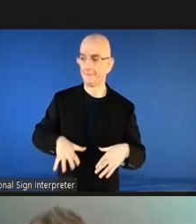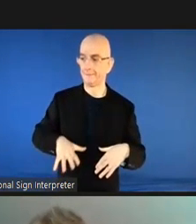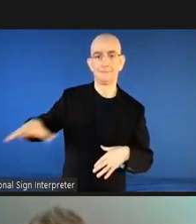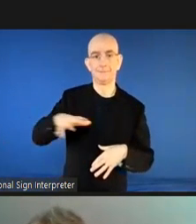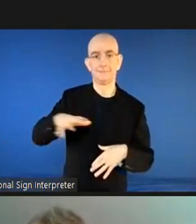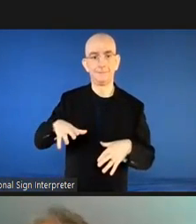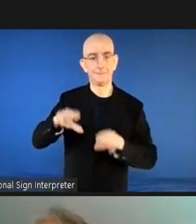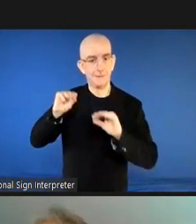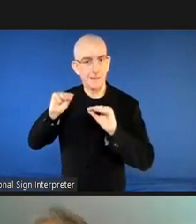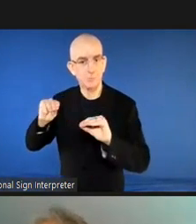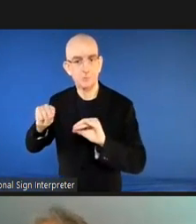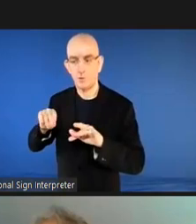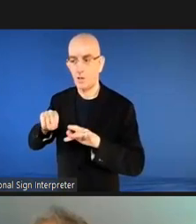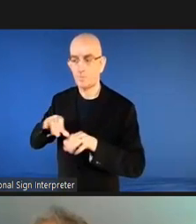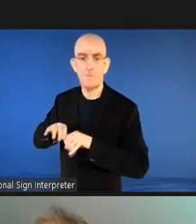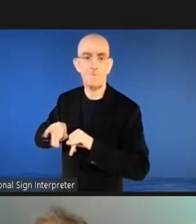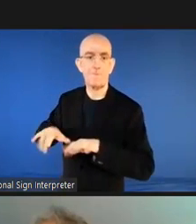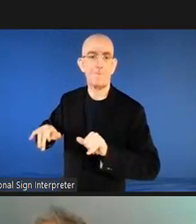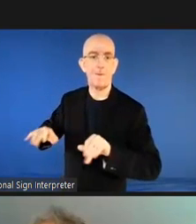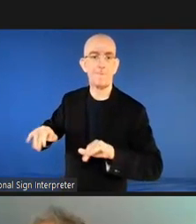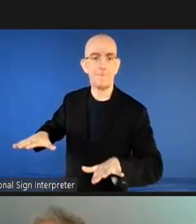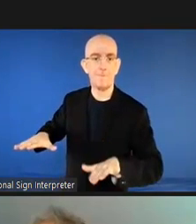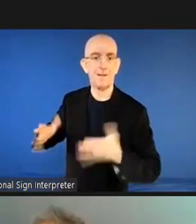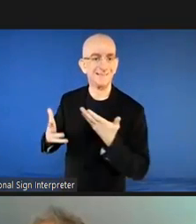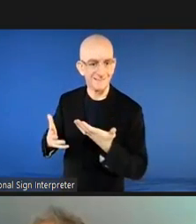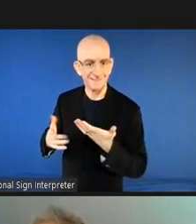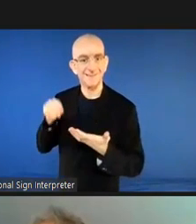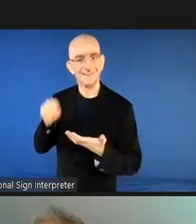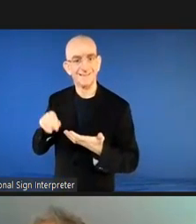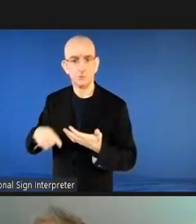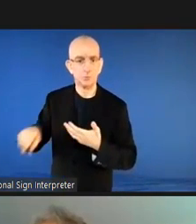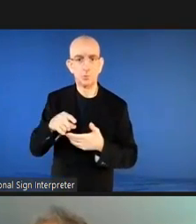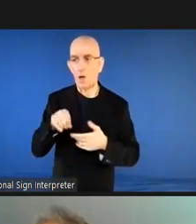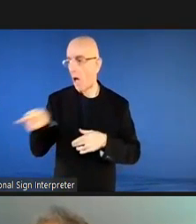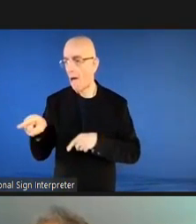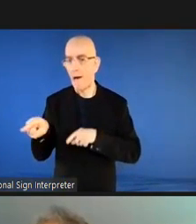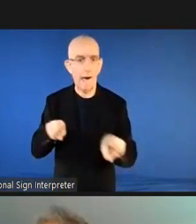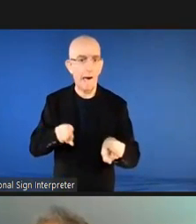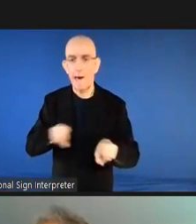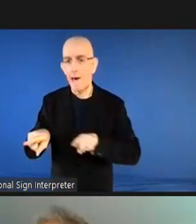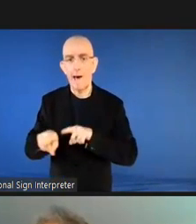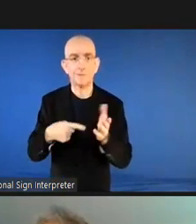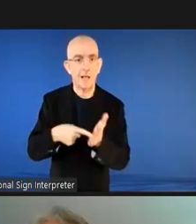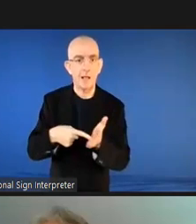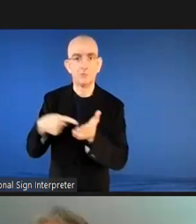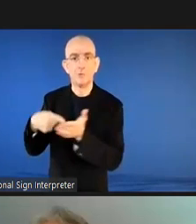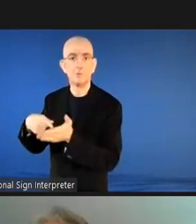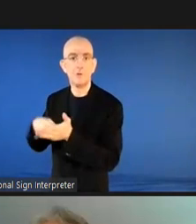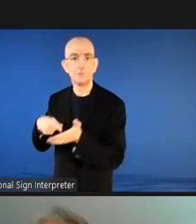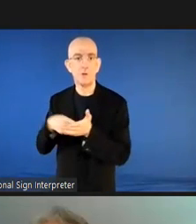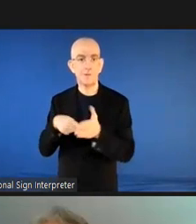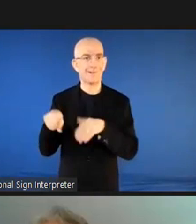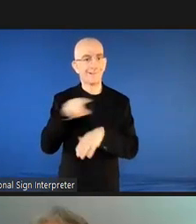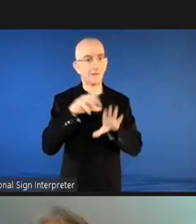of technology and learning happening through that. But in the rural areas, which covers about 80%